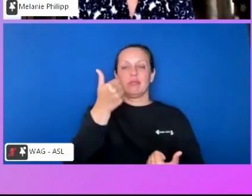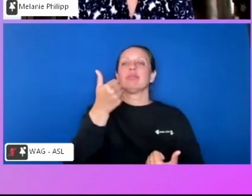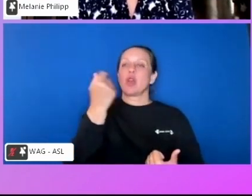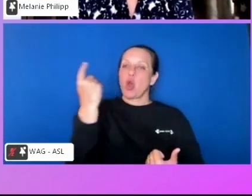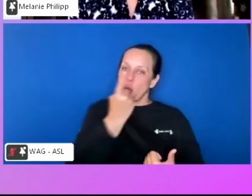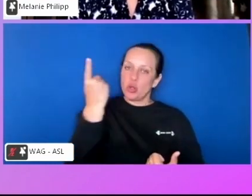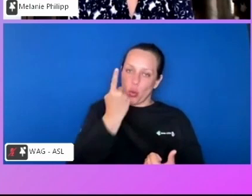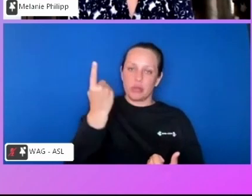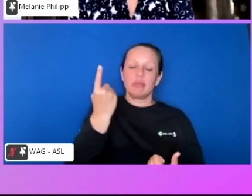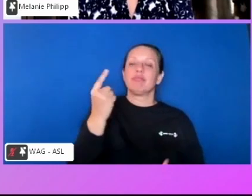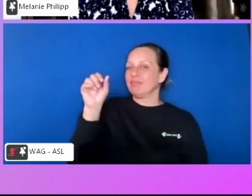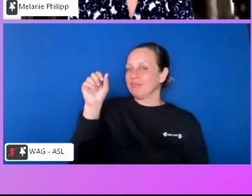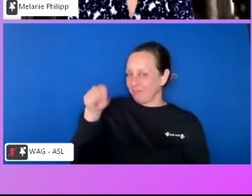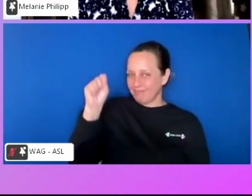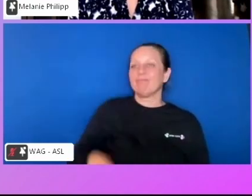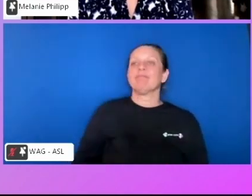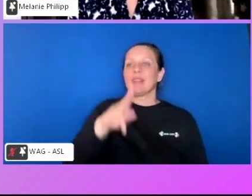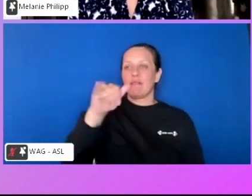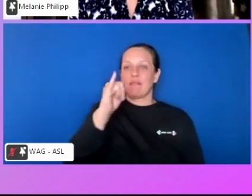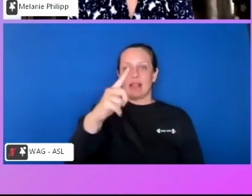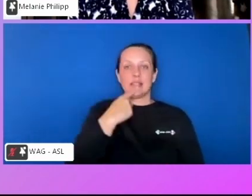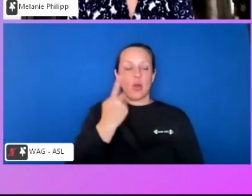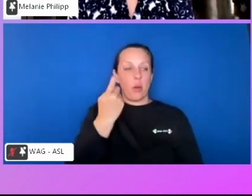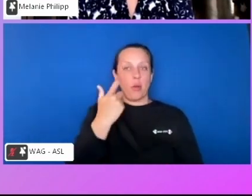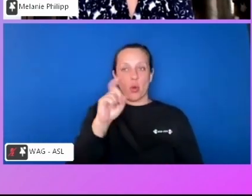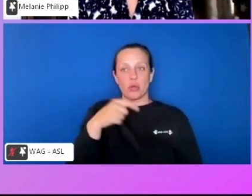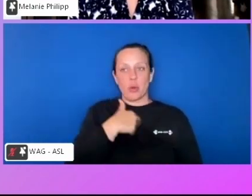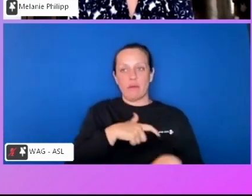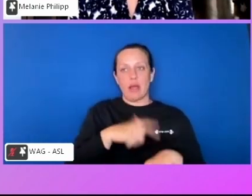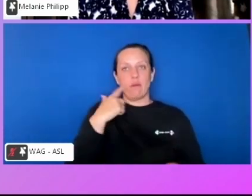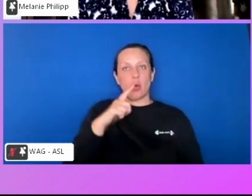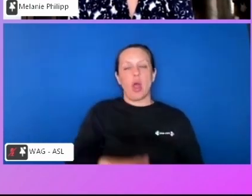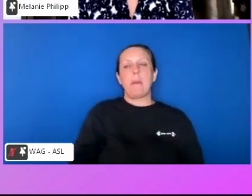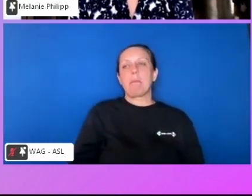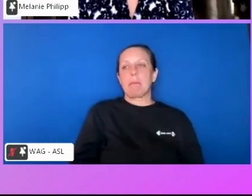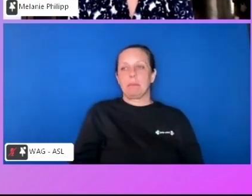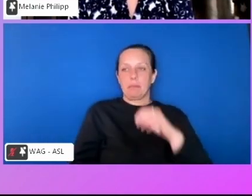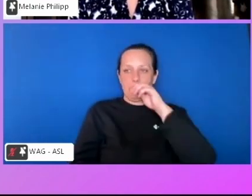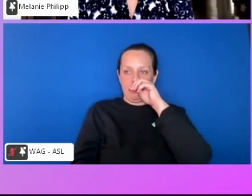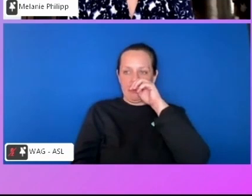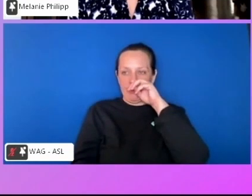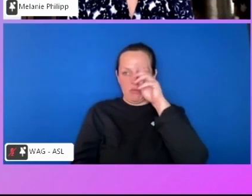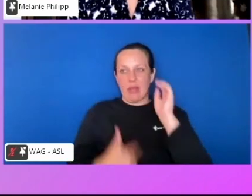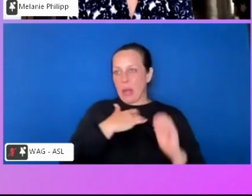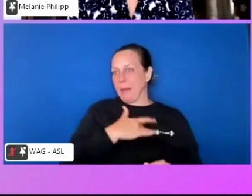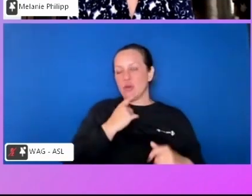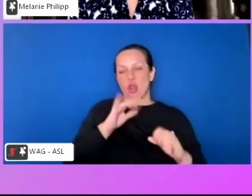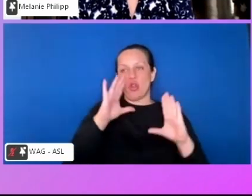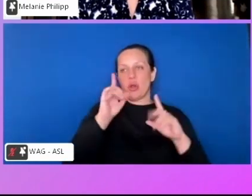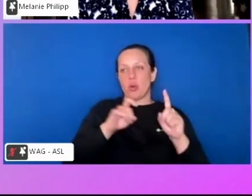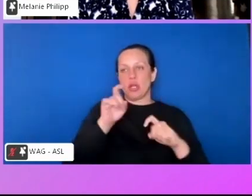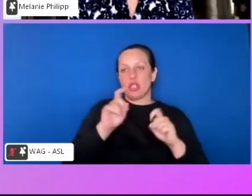Yeah. One more question I think we have time for. And I appreciate all the great questions,